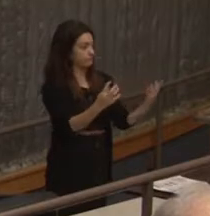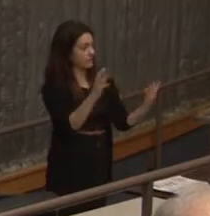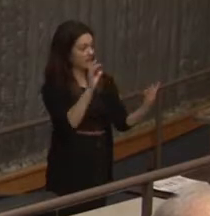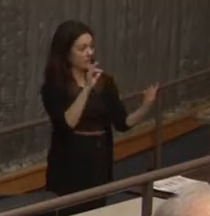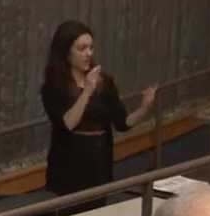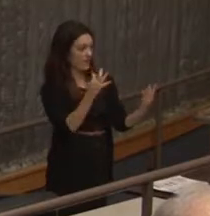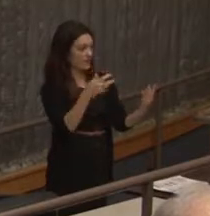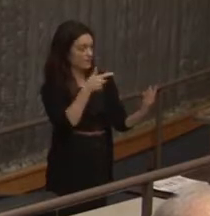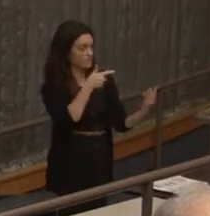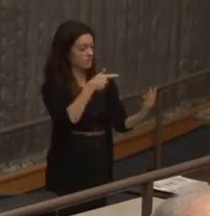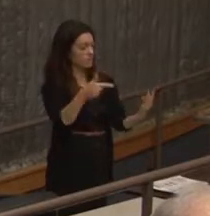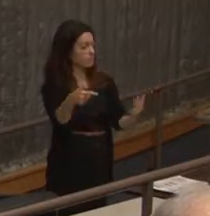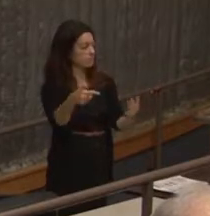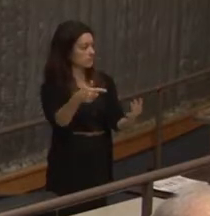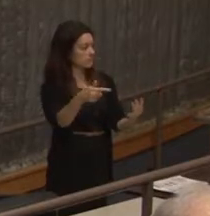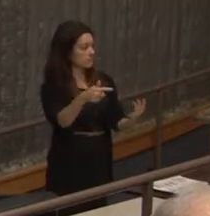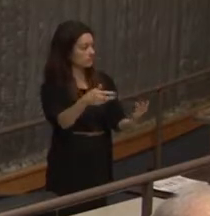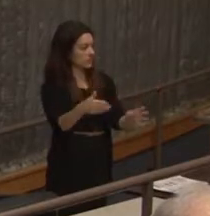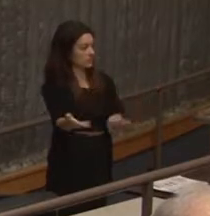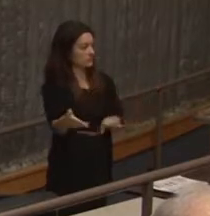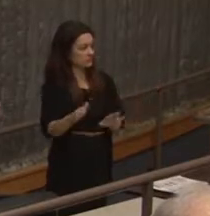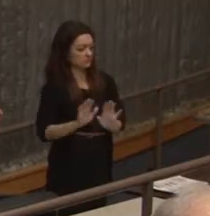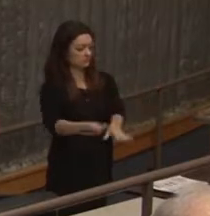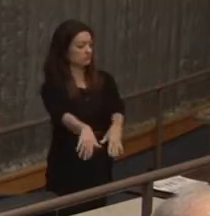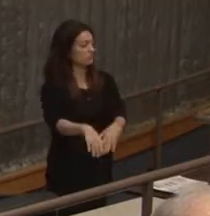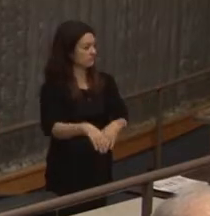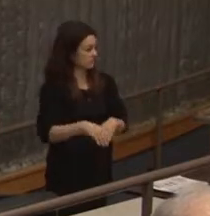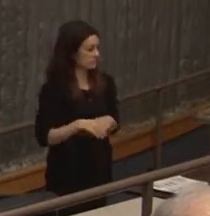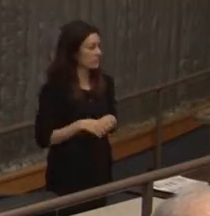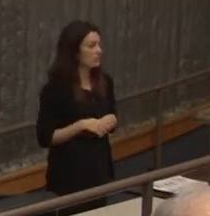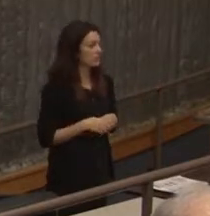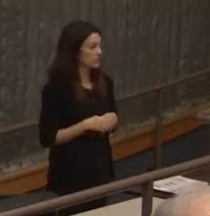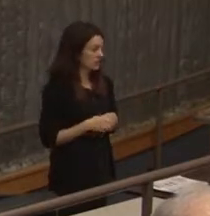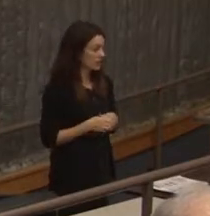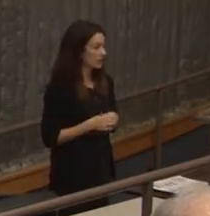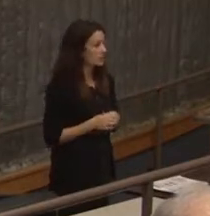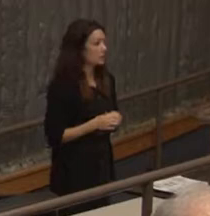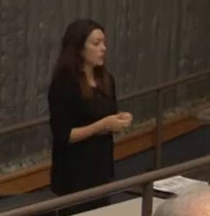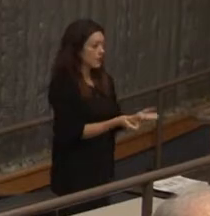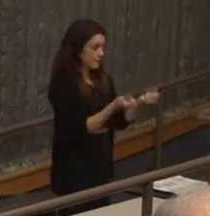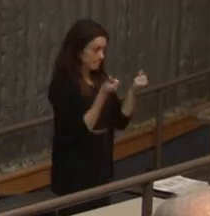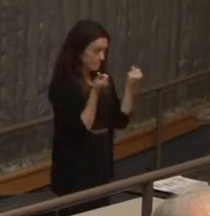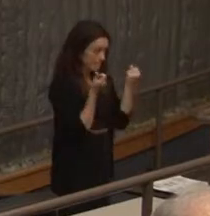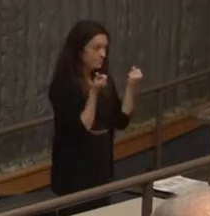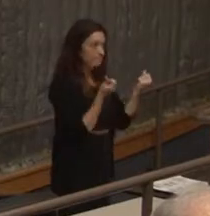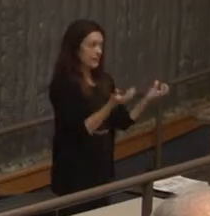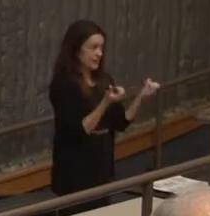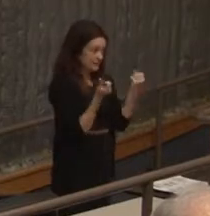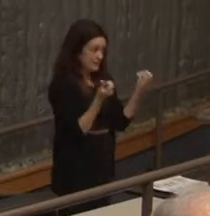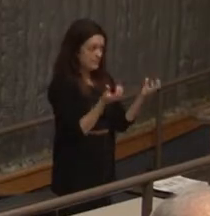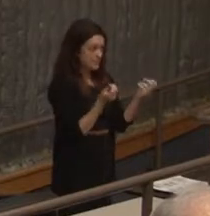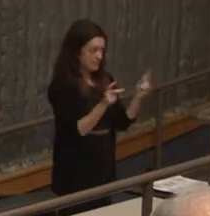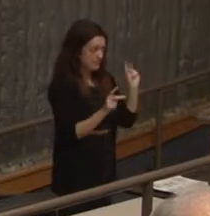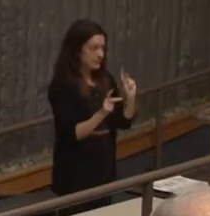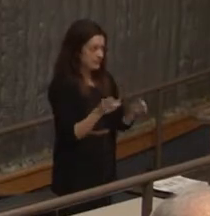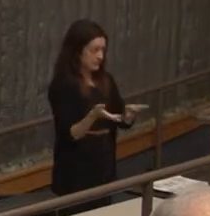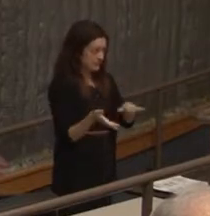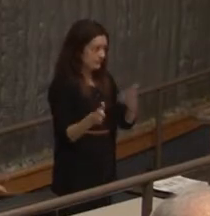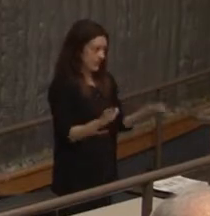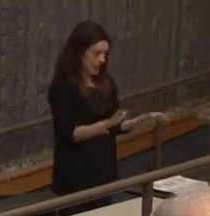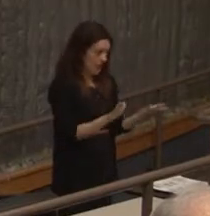93% of Lithuanian Jews were murdered by the Germans, a higher percentage than any other country in Western